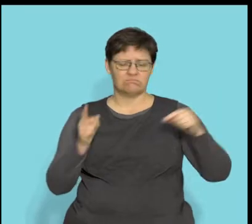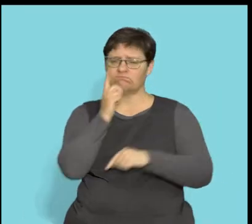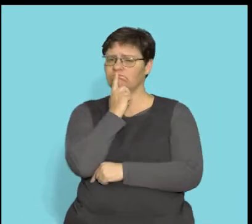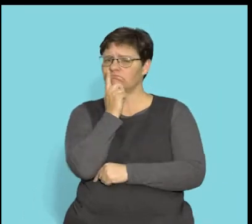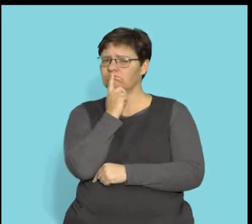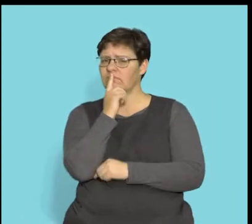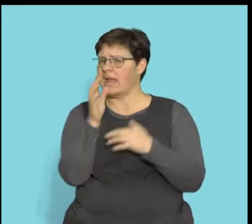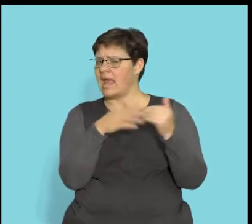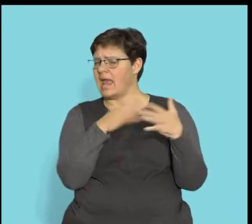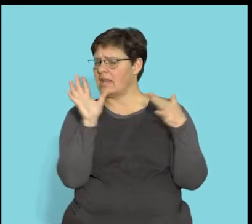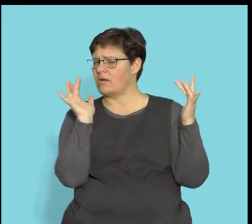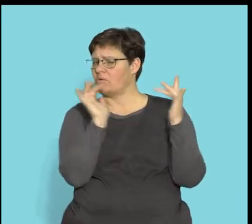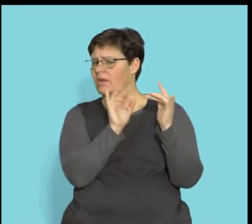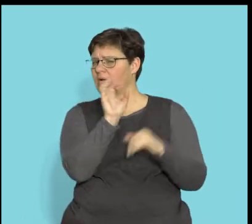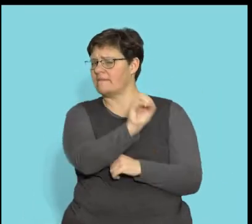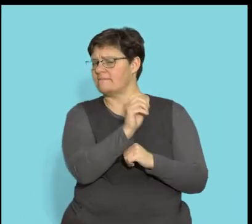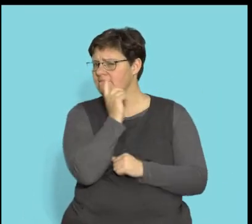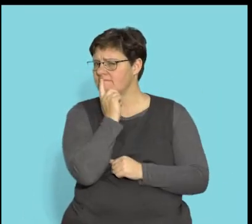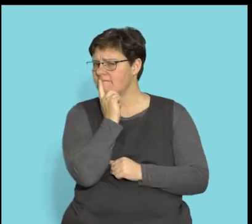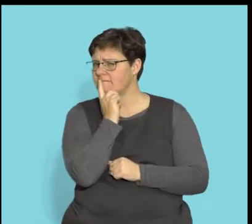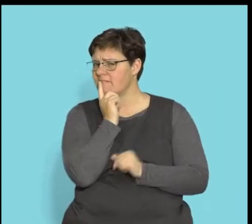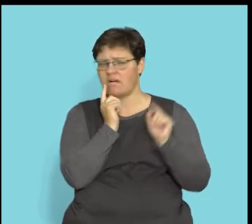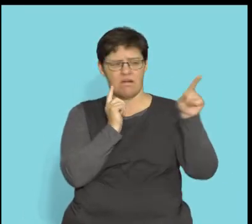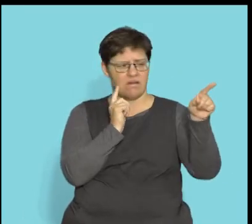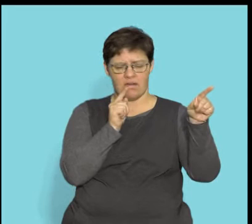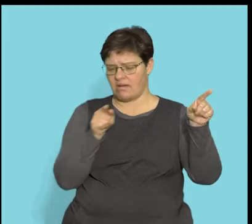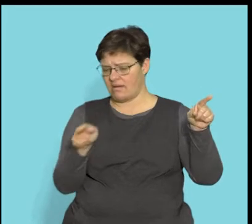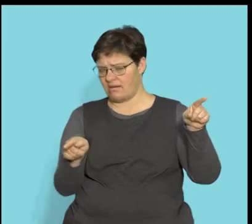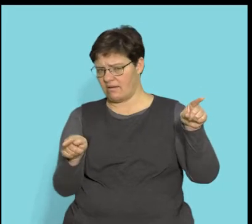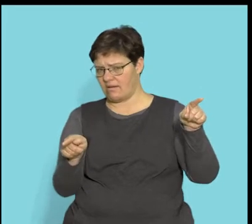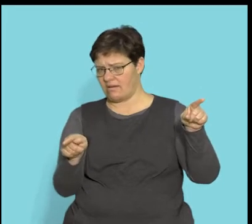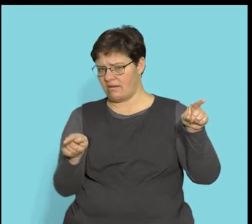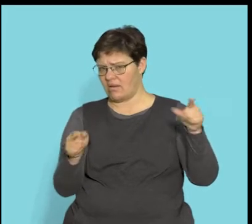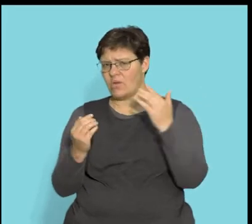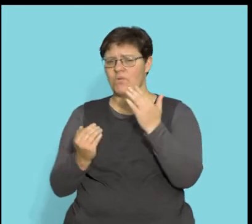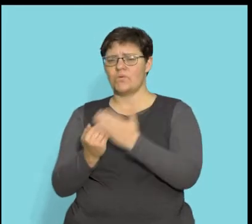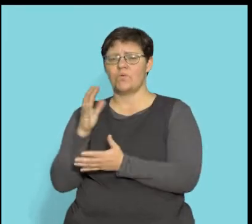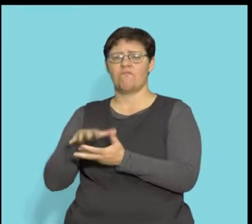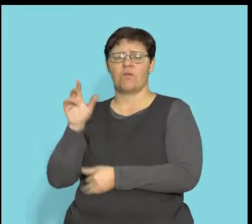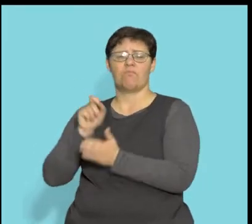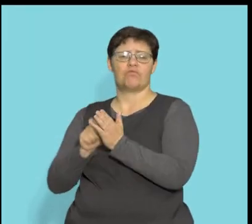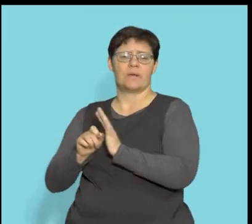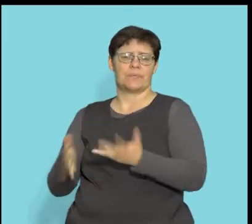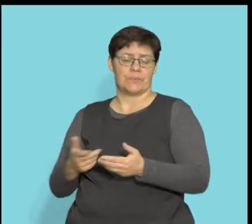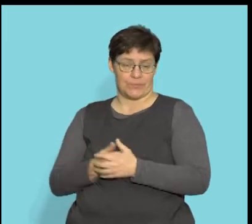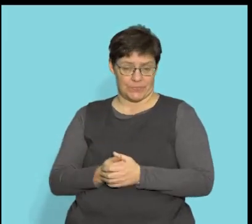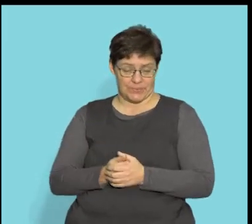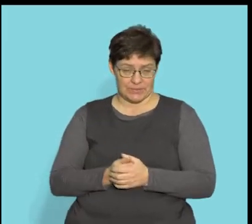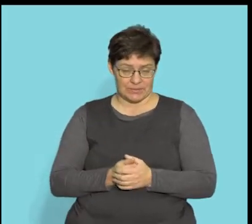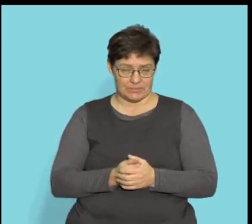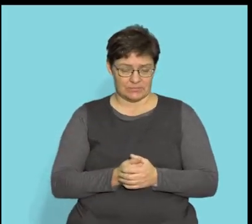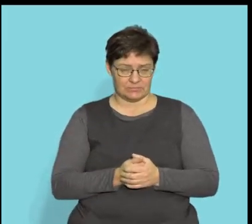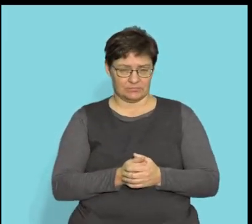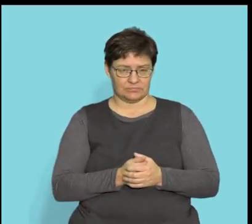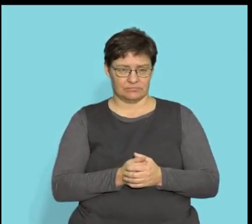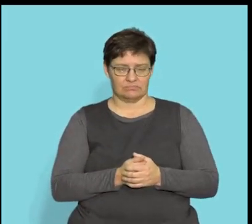start looking, is there any connection at all between the scale factor and how I can write the new volume? Let's